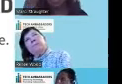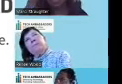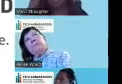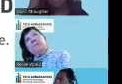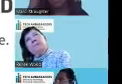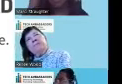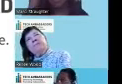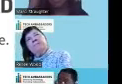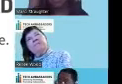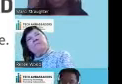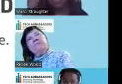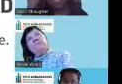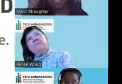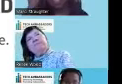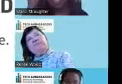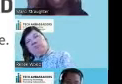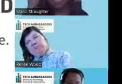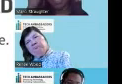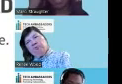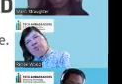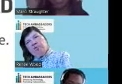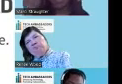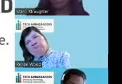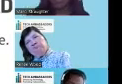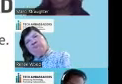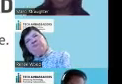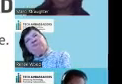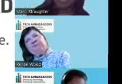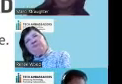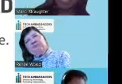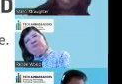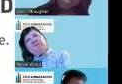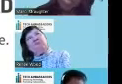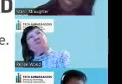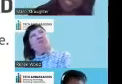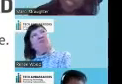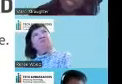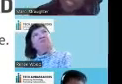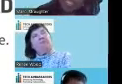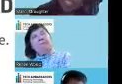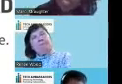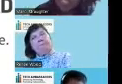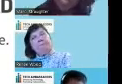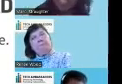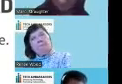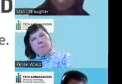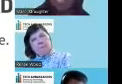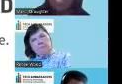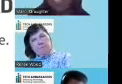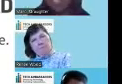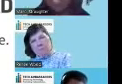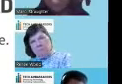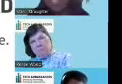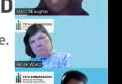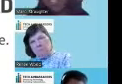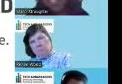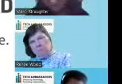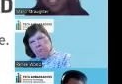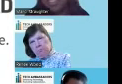really interesting thing to kind of start out with in terms of this discussion we're about to have on internet